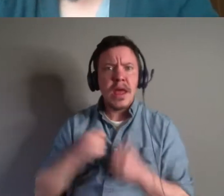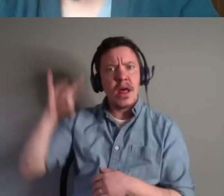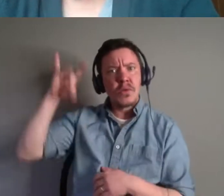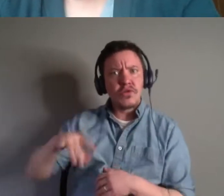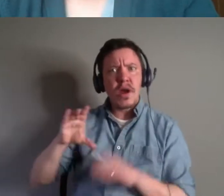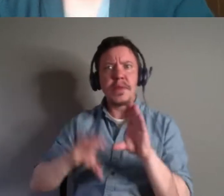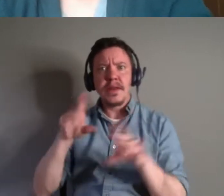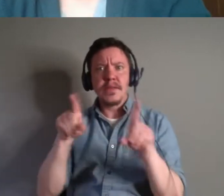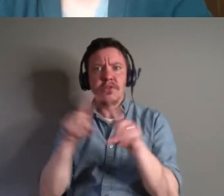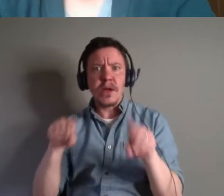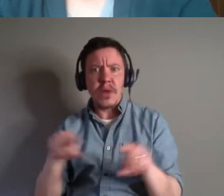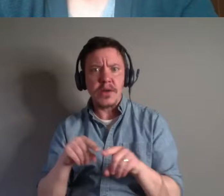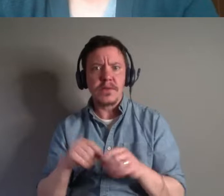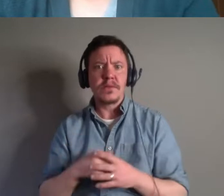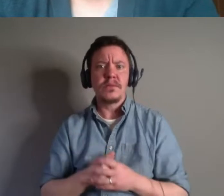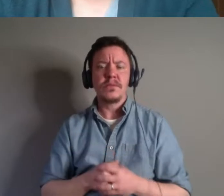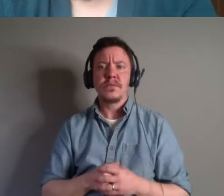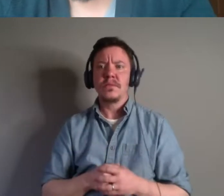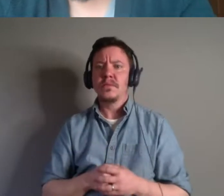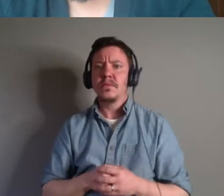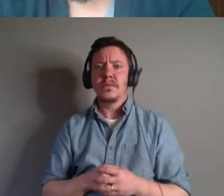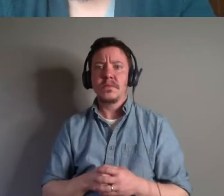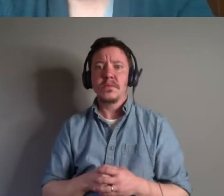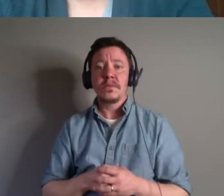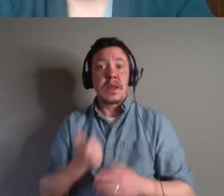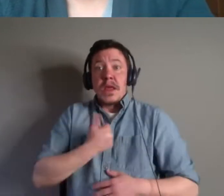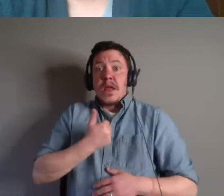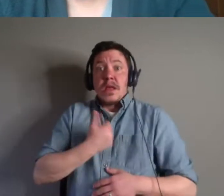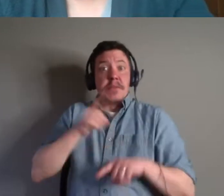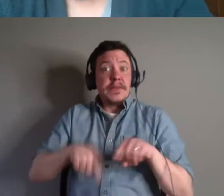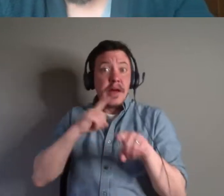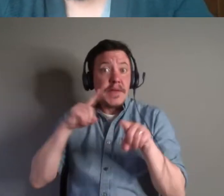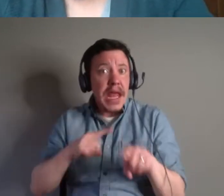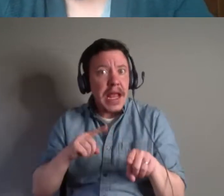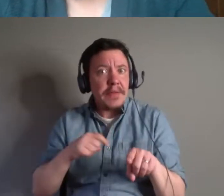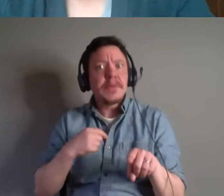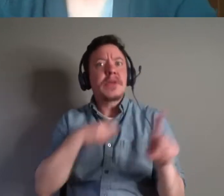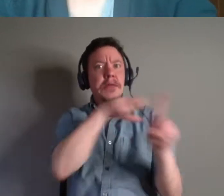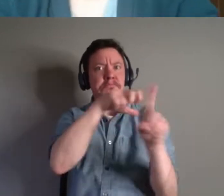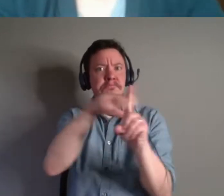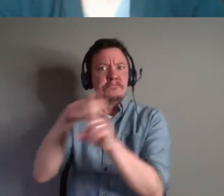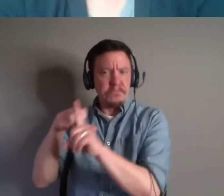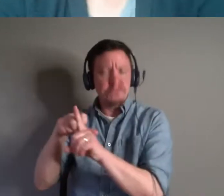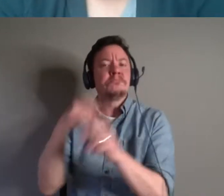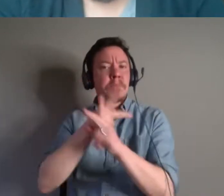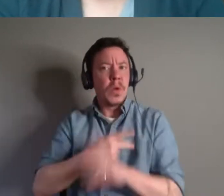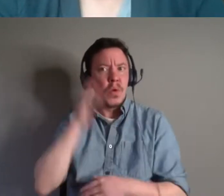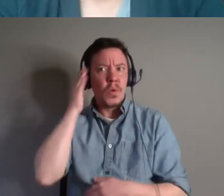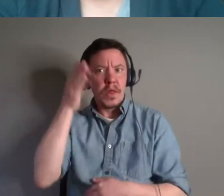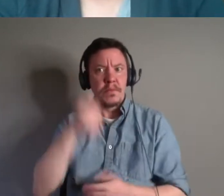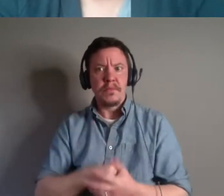here, and I can, if I don't have the answers itself, I can always find them out.